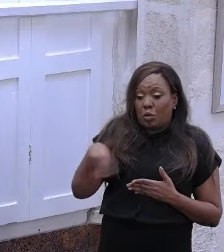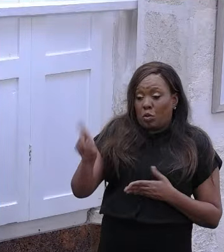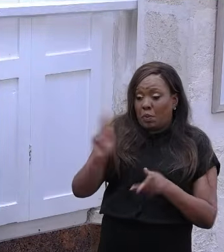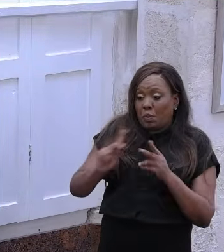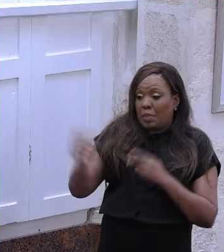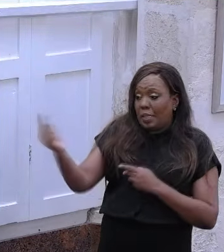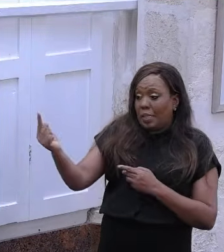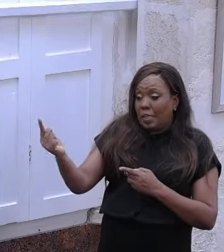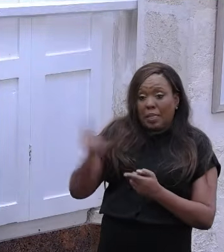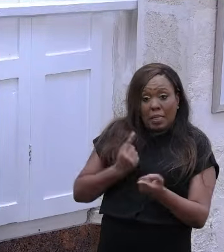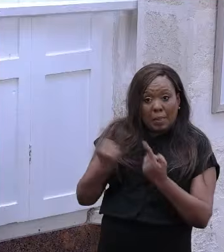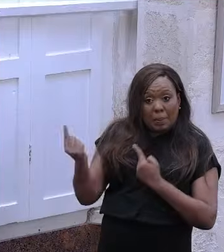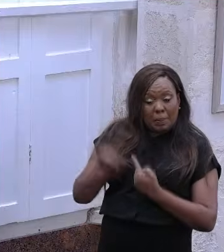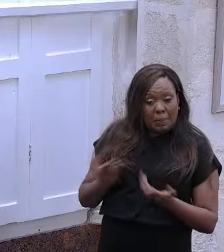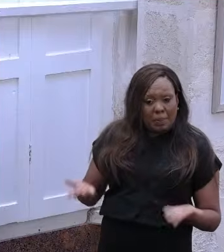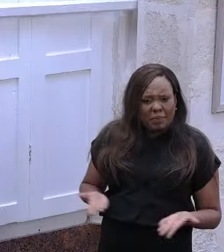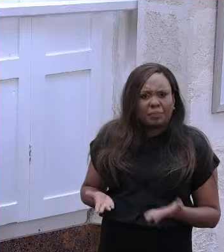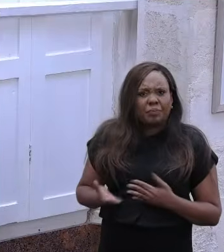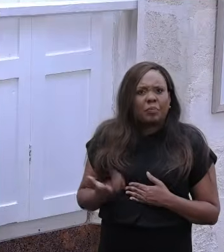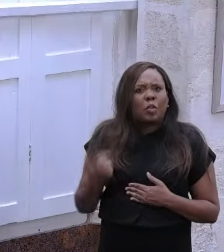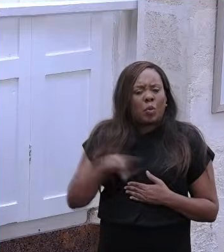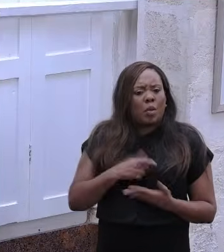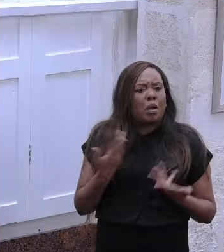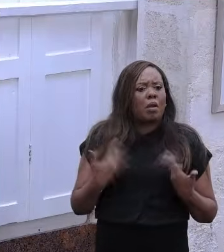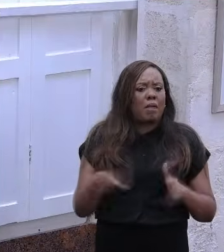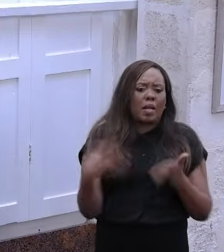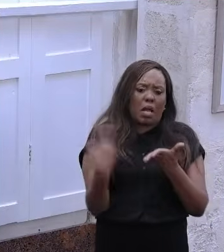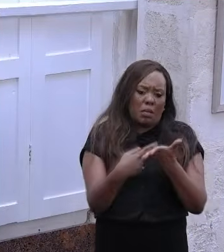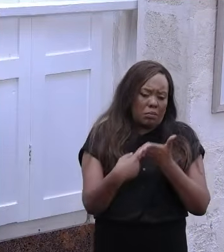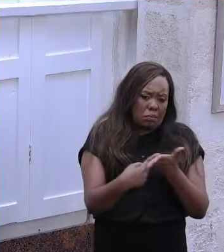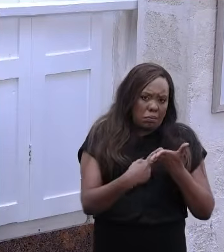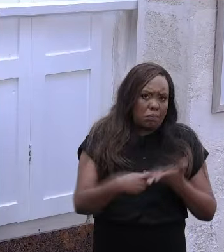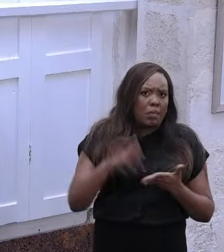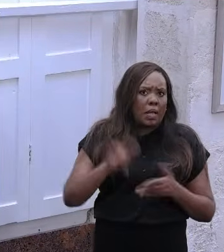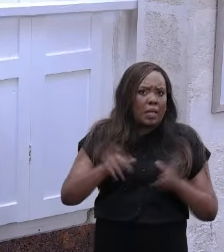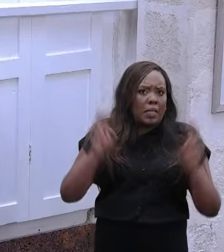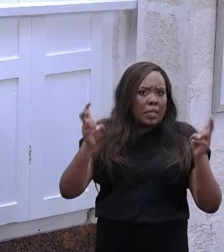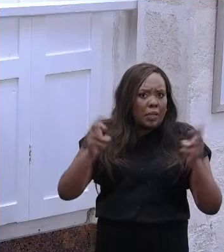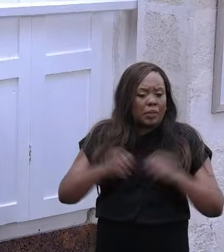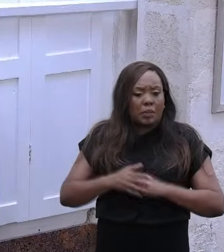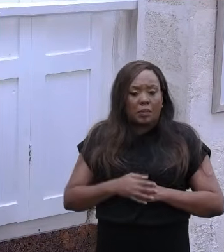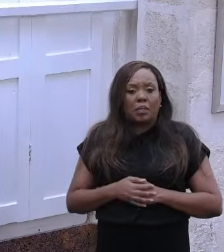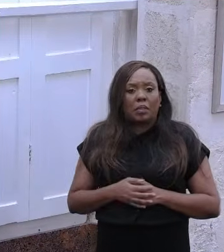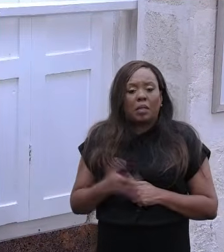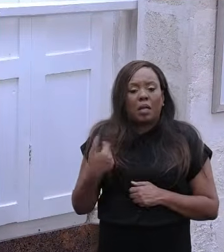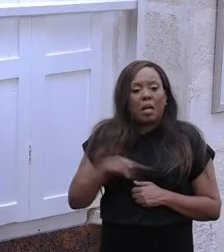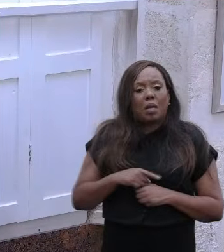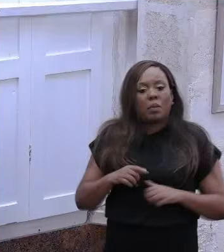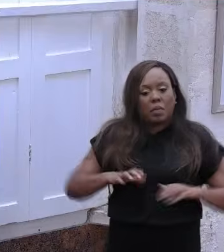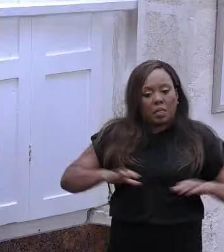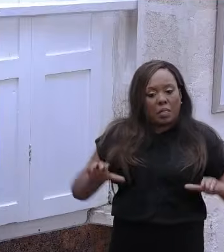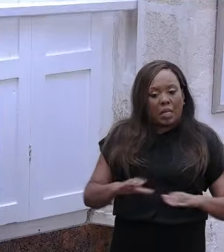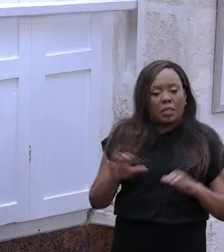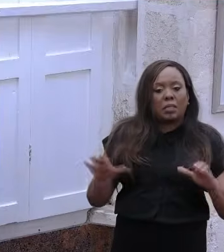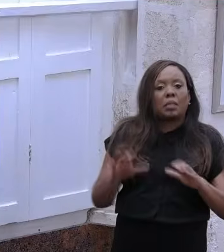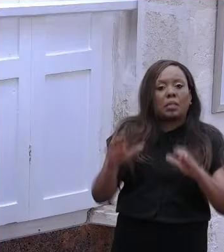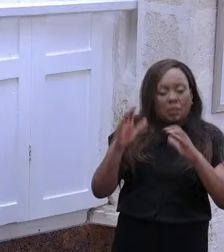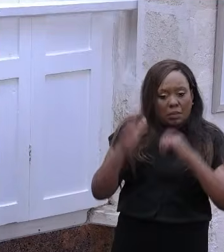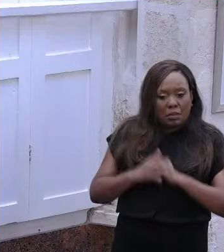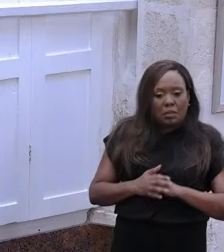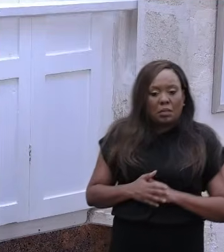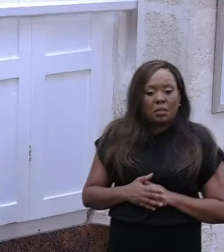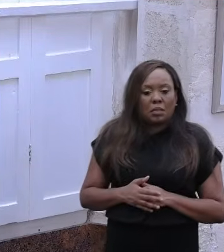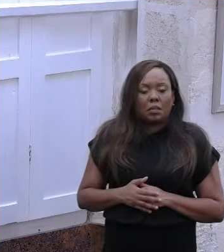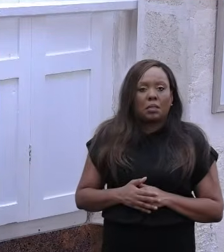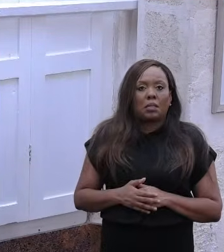this, received our attention, and we're acting with some level of expedition